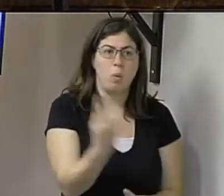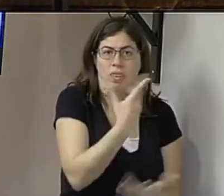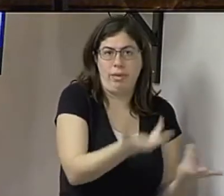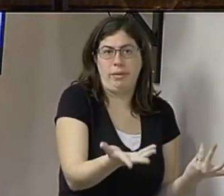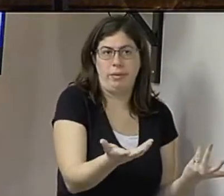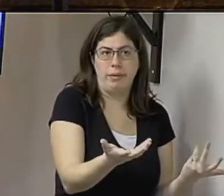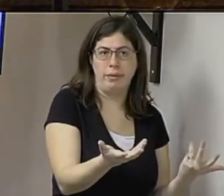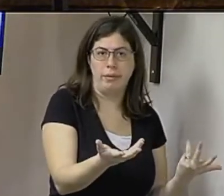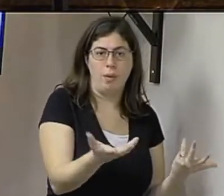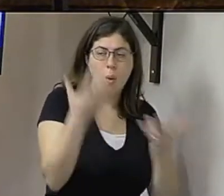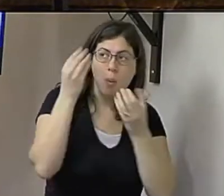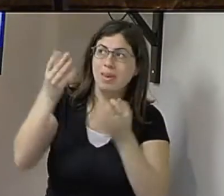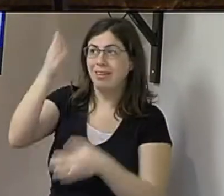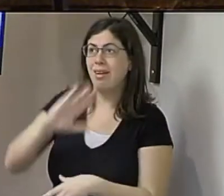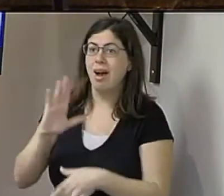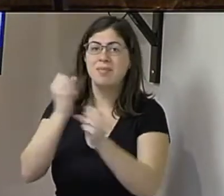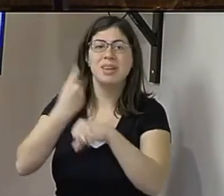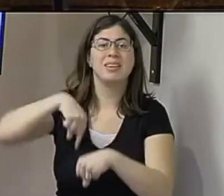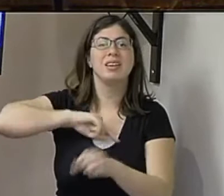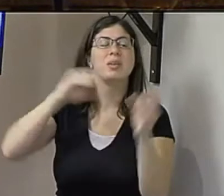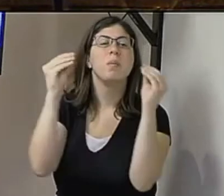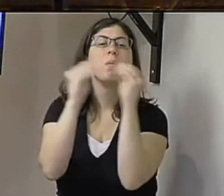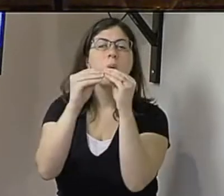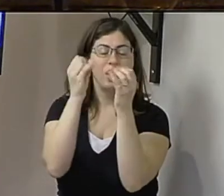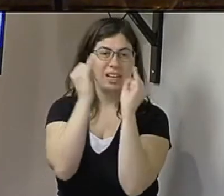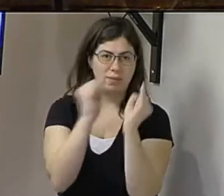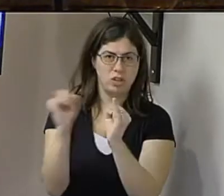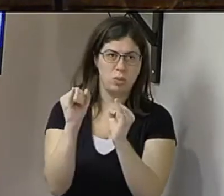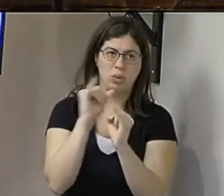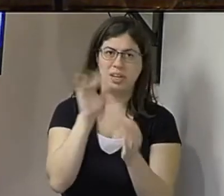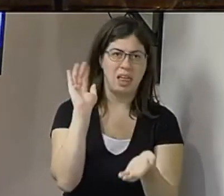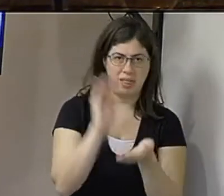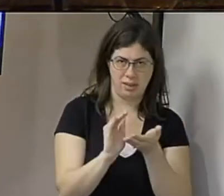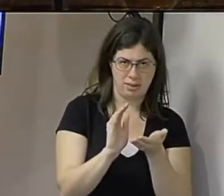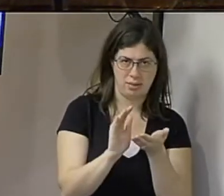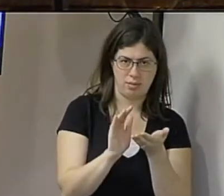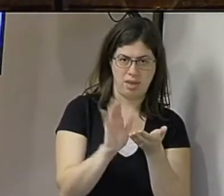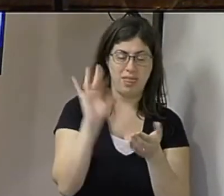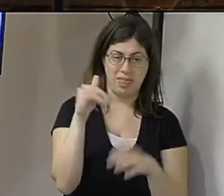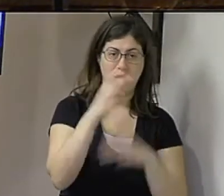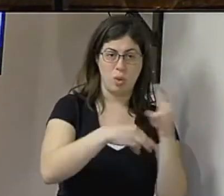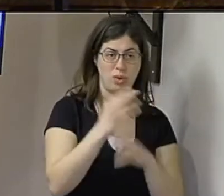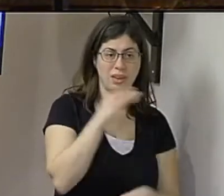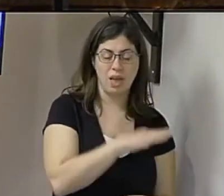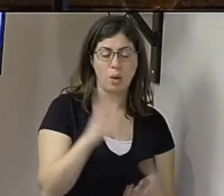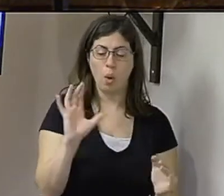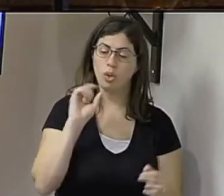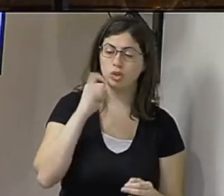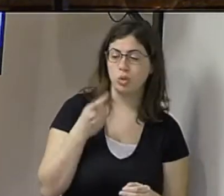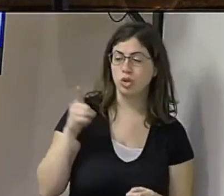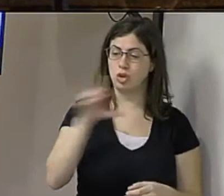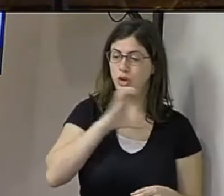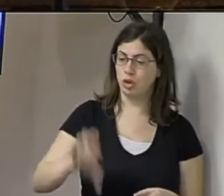right? Obeying God makes us more individual. It doesn't make us less individual, right? That's the lie that the world wants to say. Oh, that's cool. So